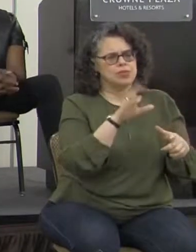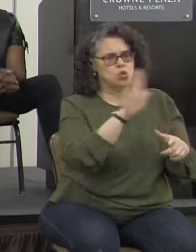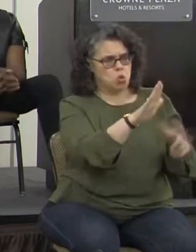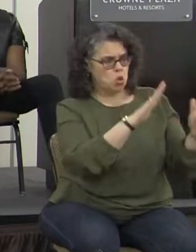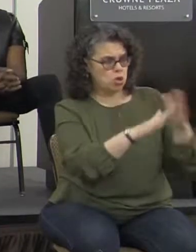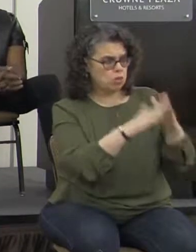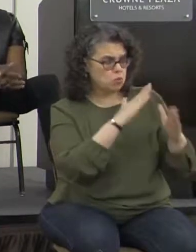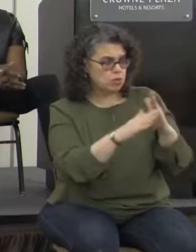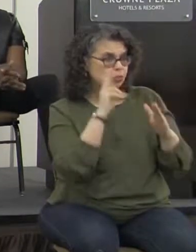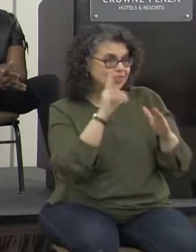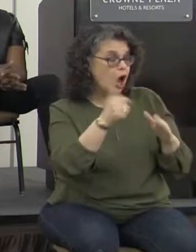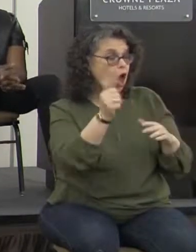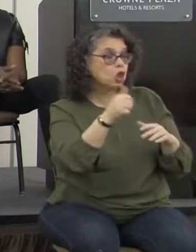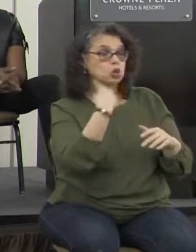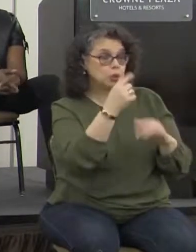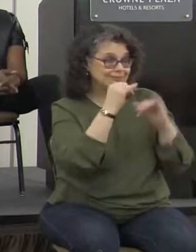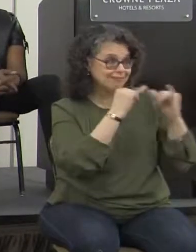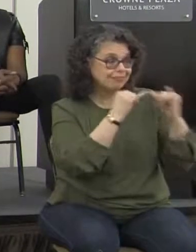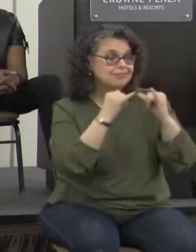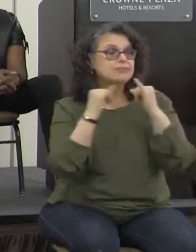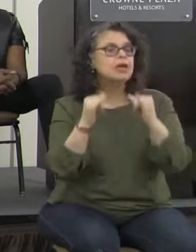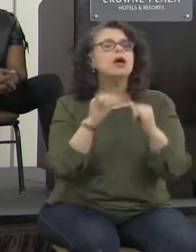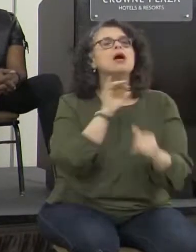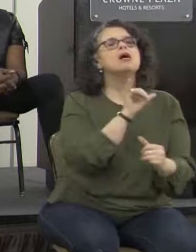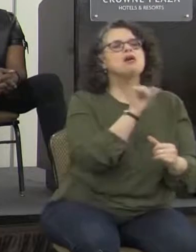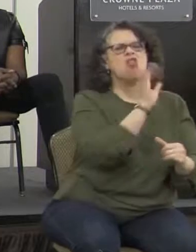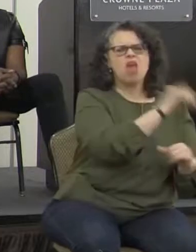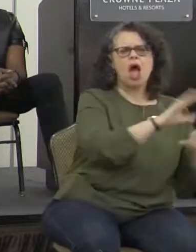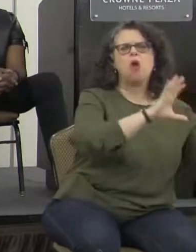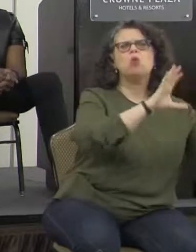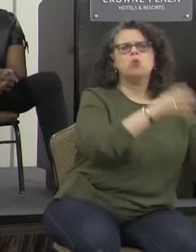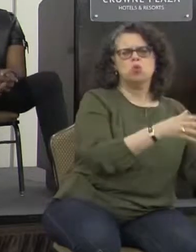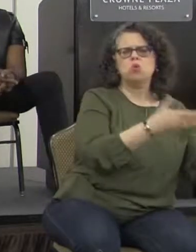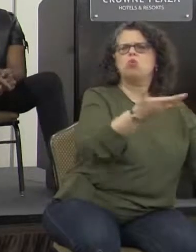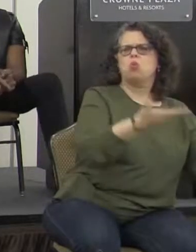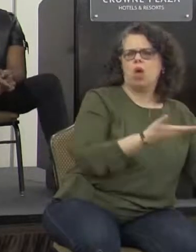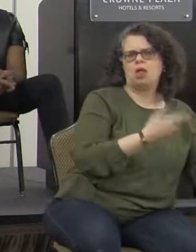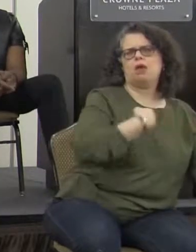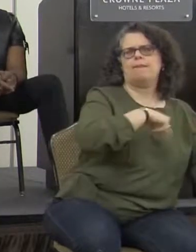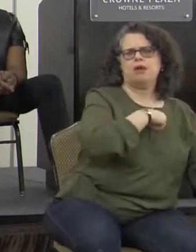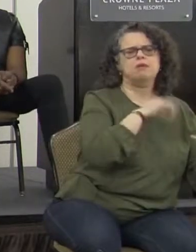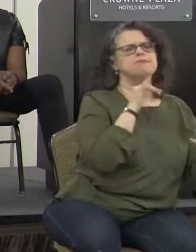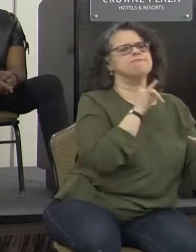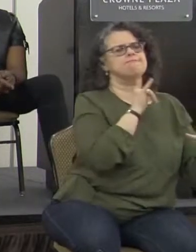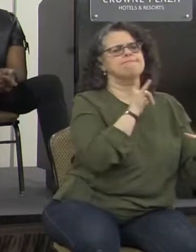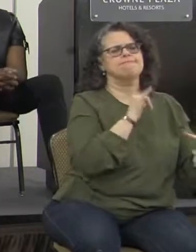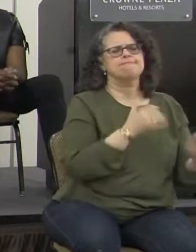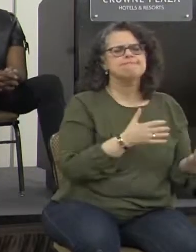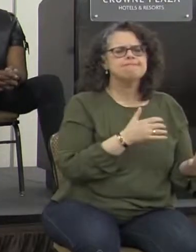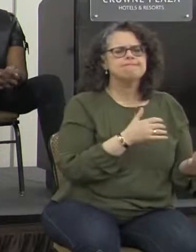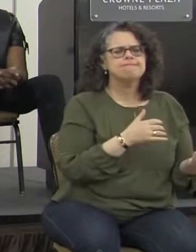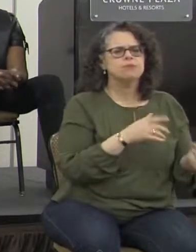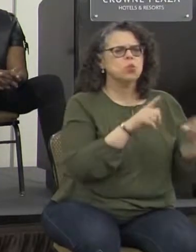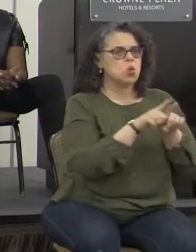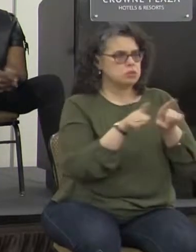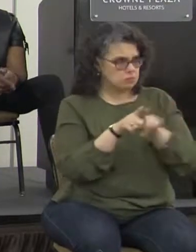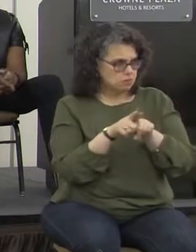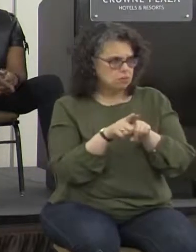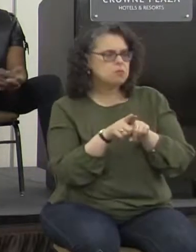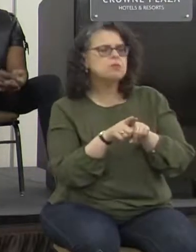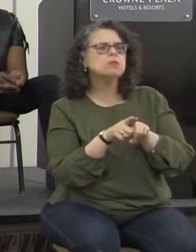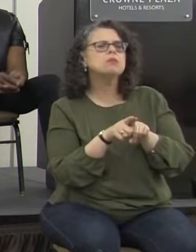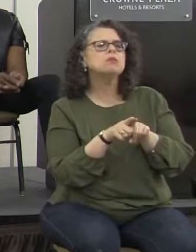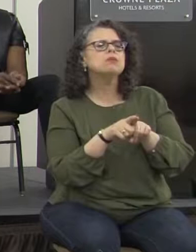will see others and see that there are organizations that are going to be welcoming, because also on the other side,